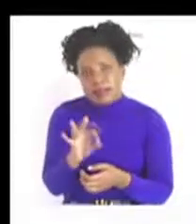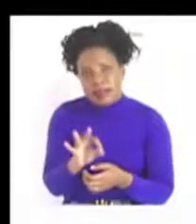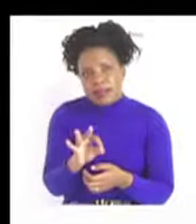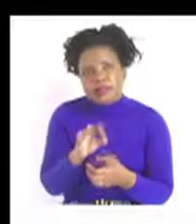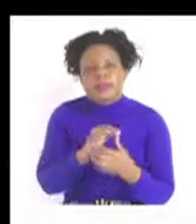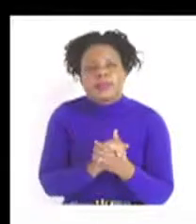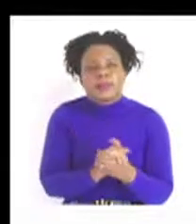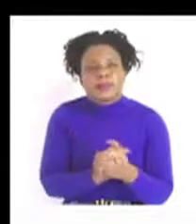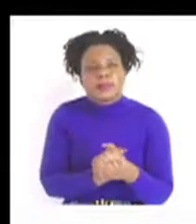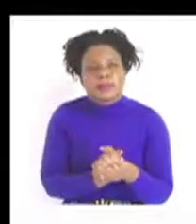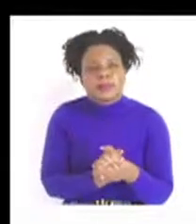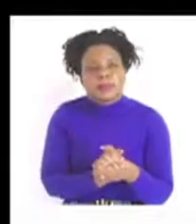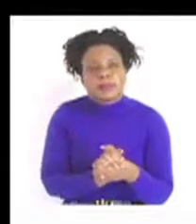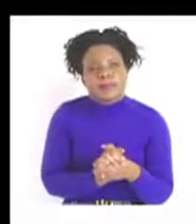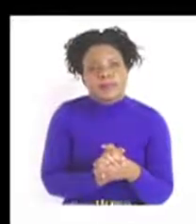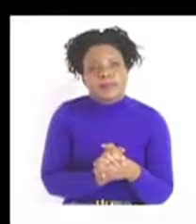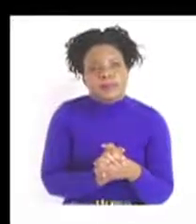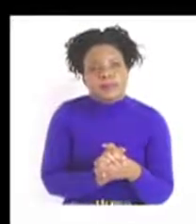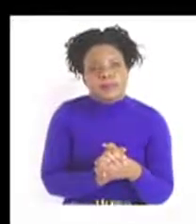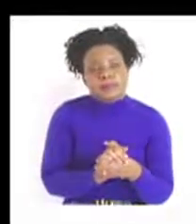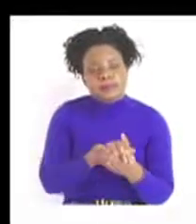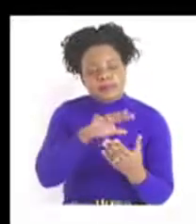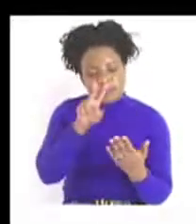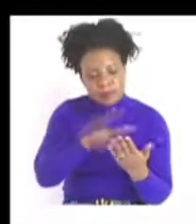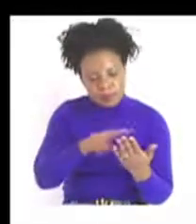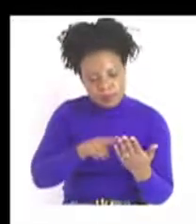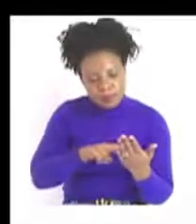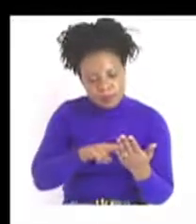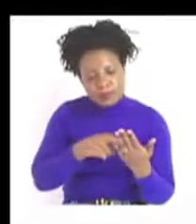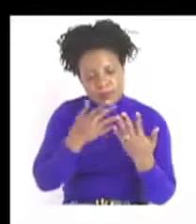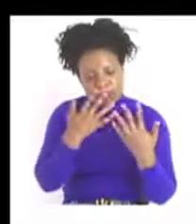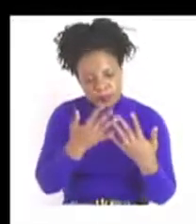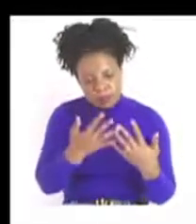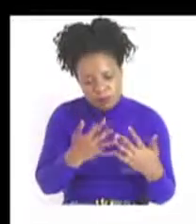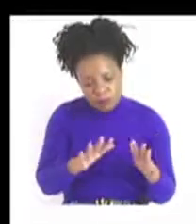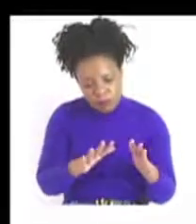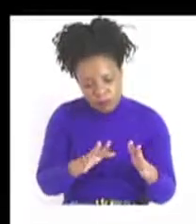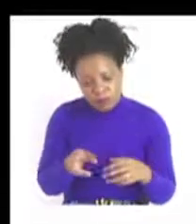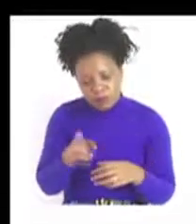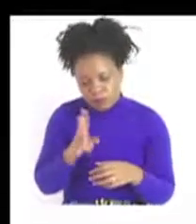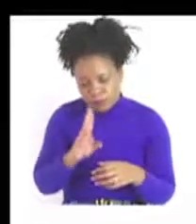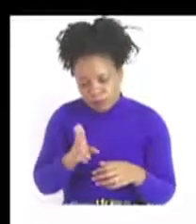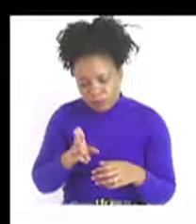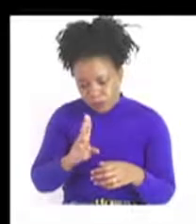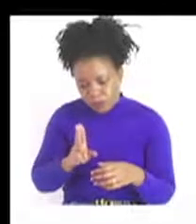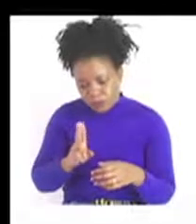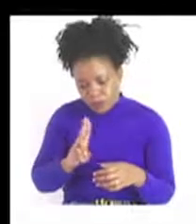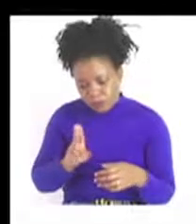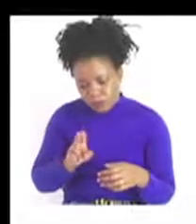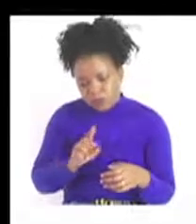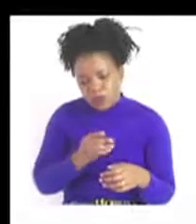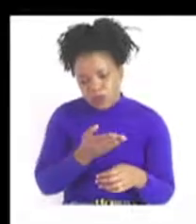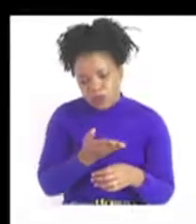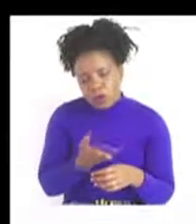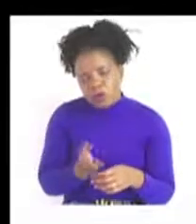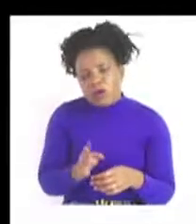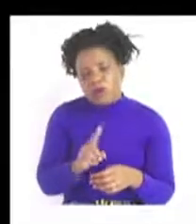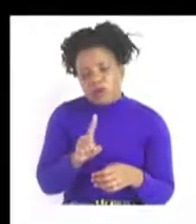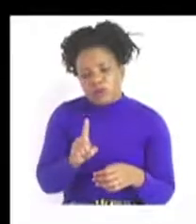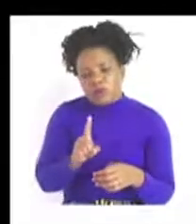and then answer the questions, starting from 5.1 on page 8 to